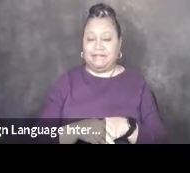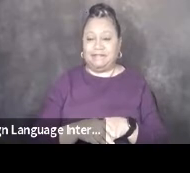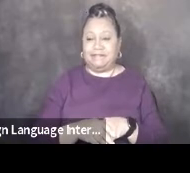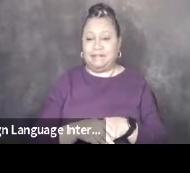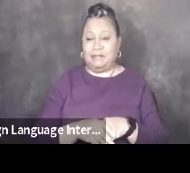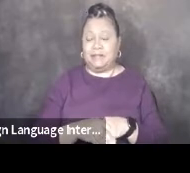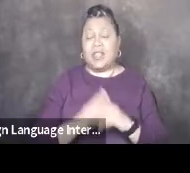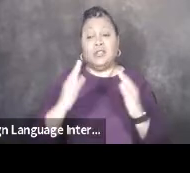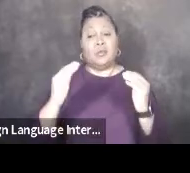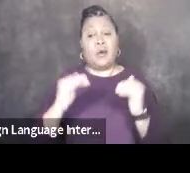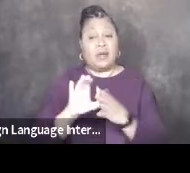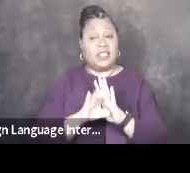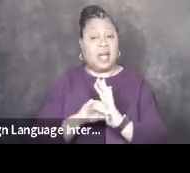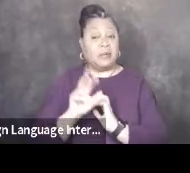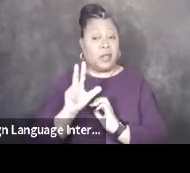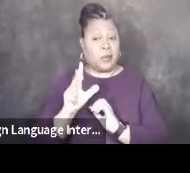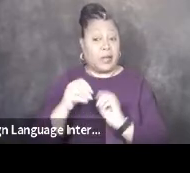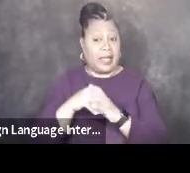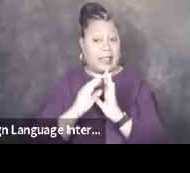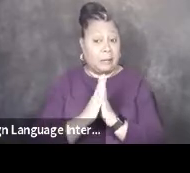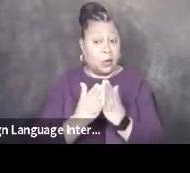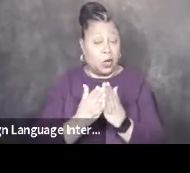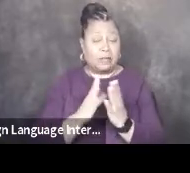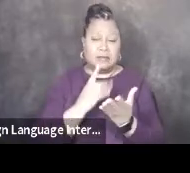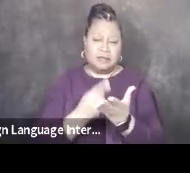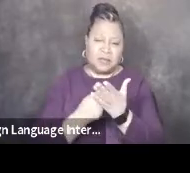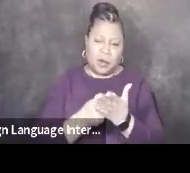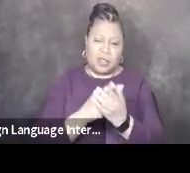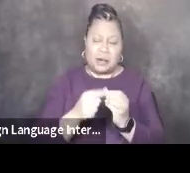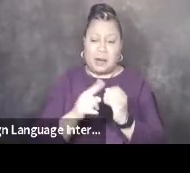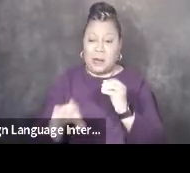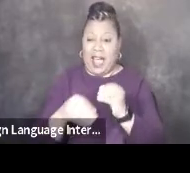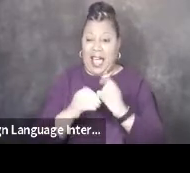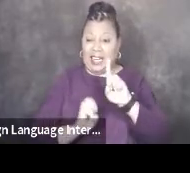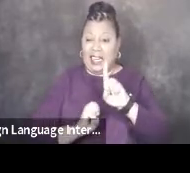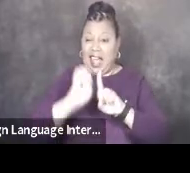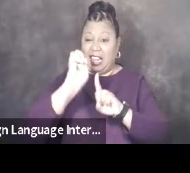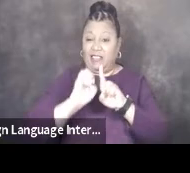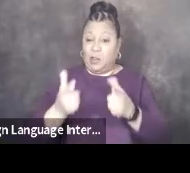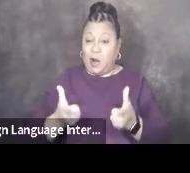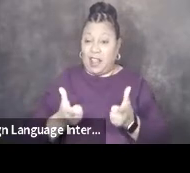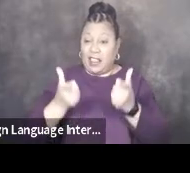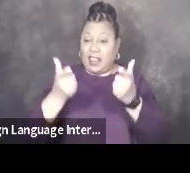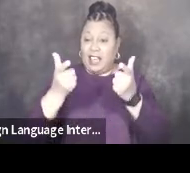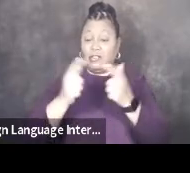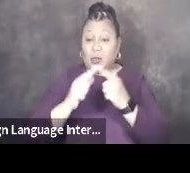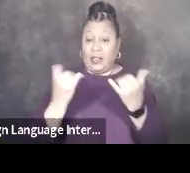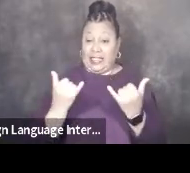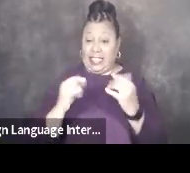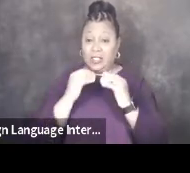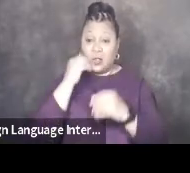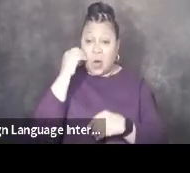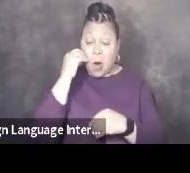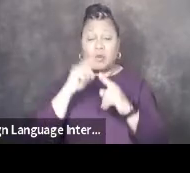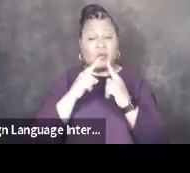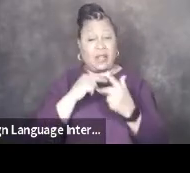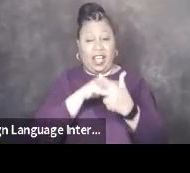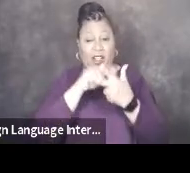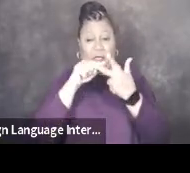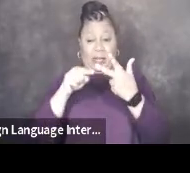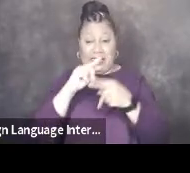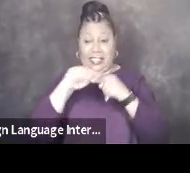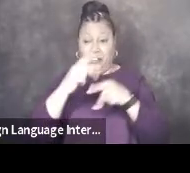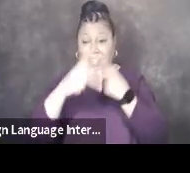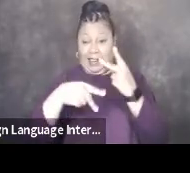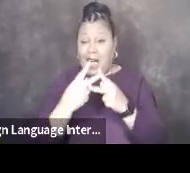So move on to chapter 3 in our book. Talk a little bit about adding elevators or lifts to your existing home. There's really 3 different types